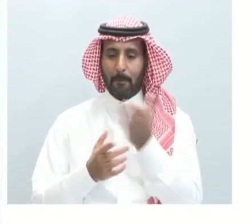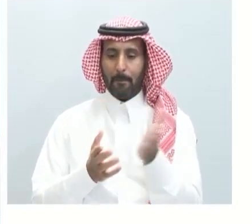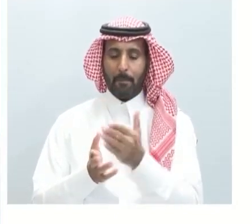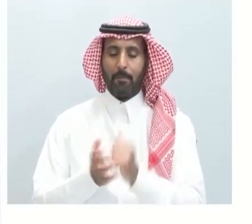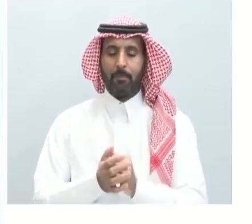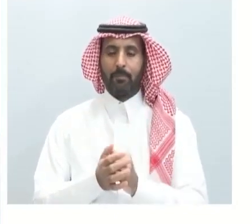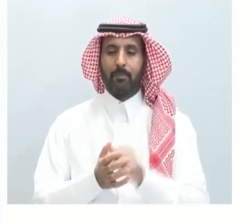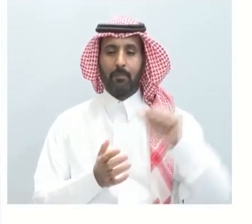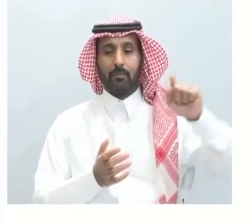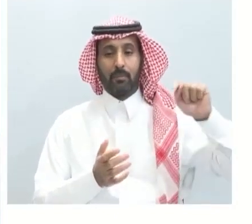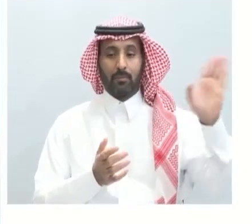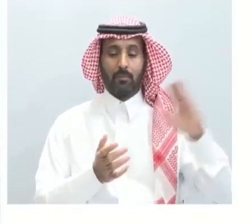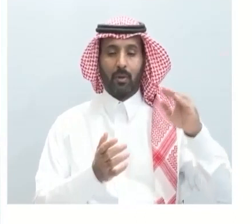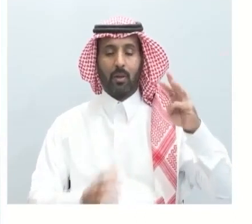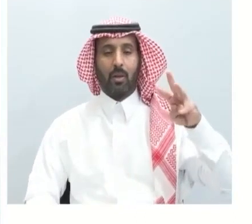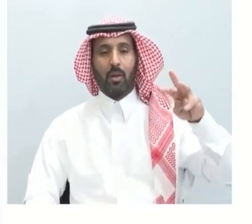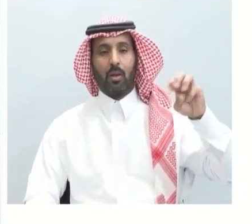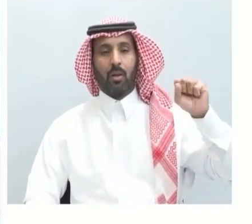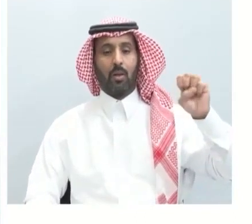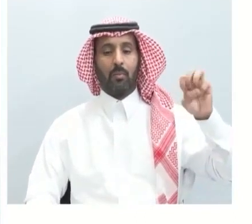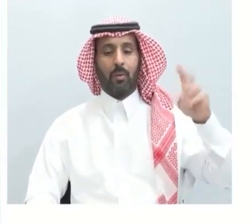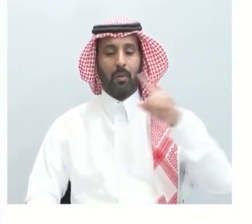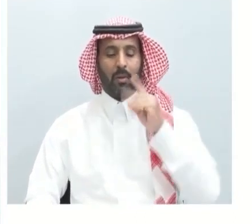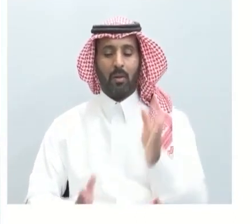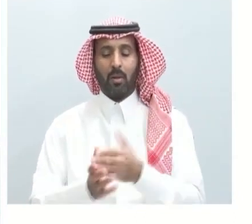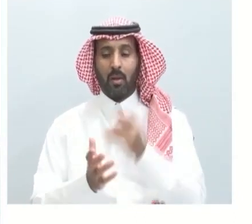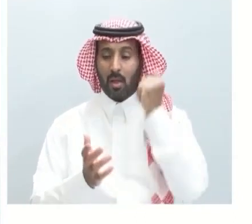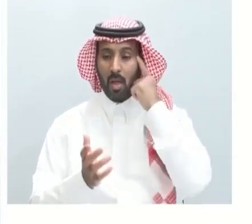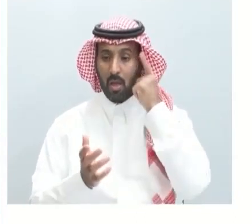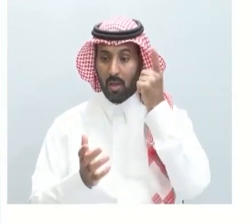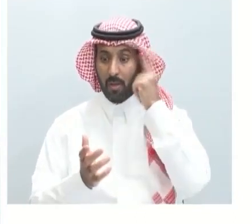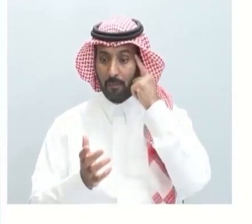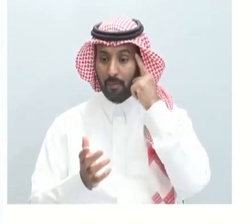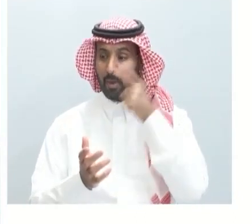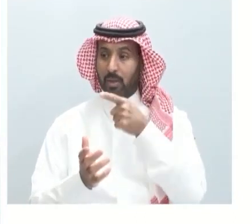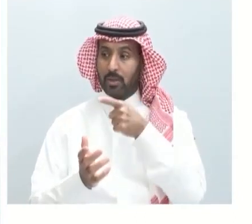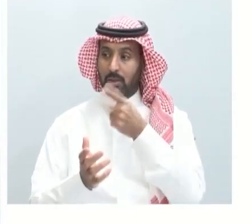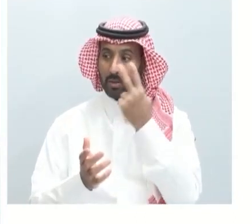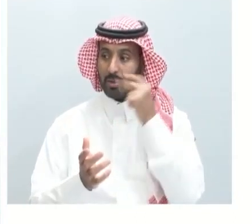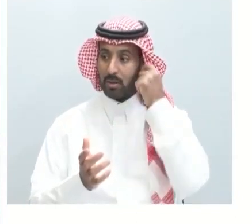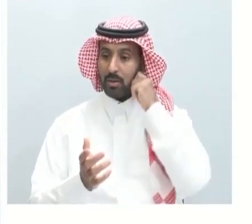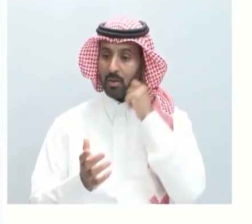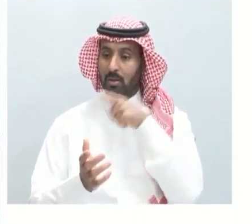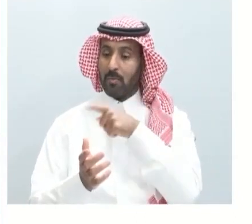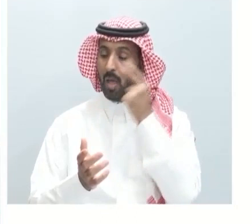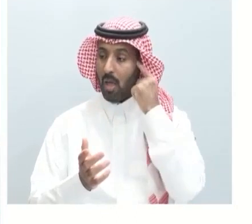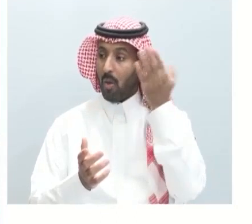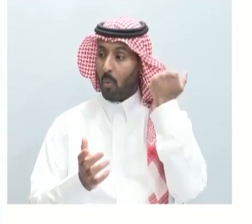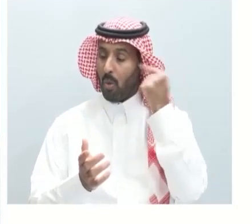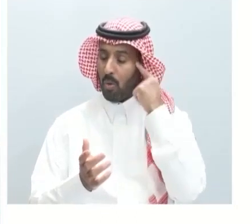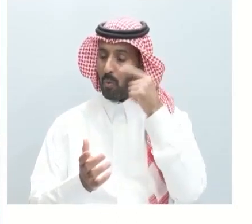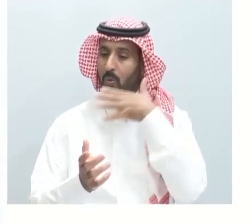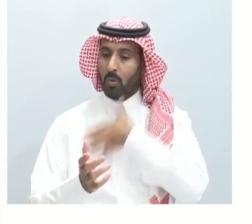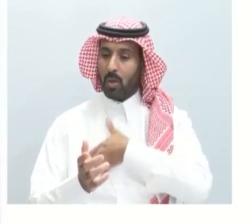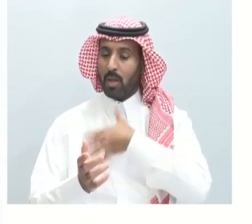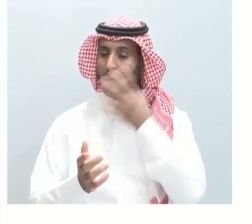is at remind of remind of she reminds me of my grandmother she reminds